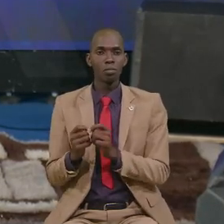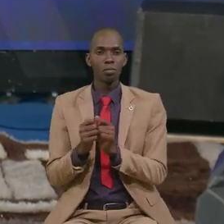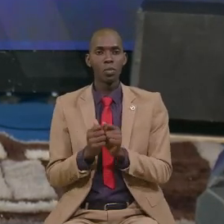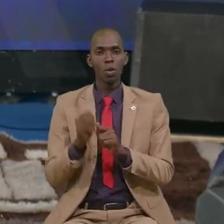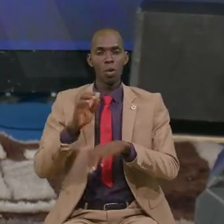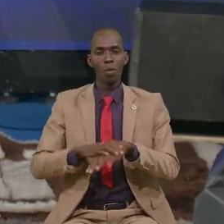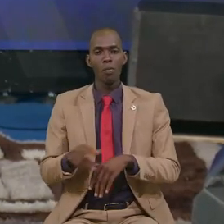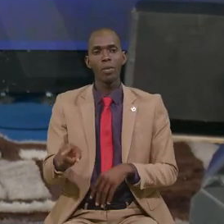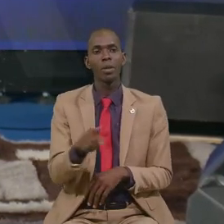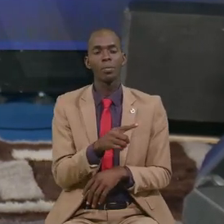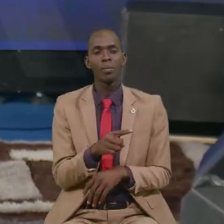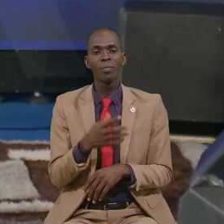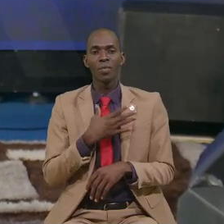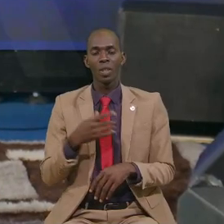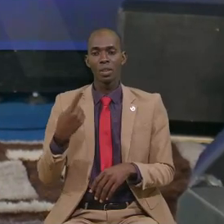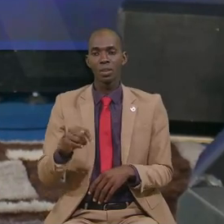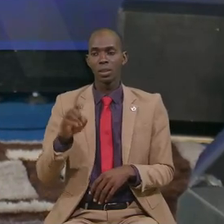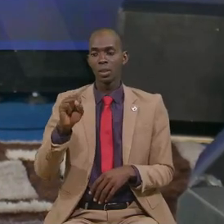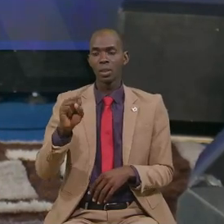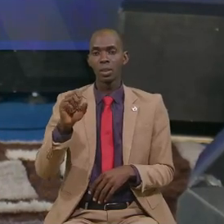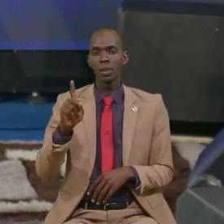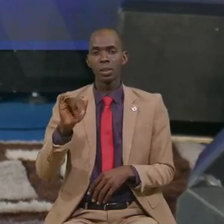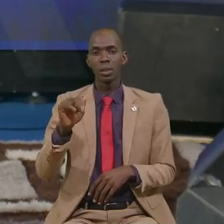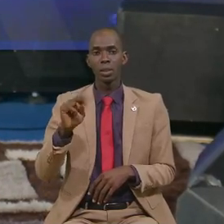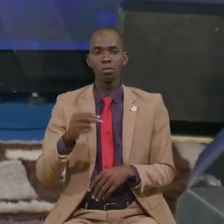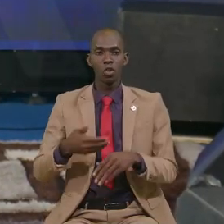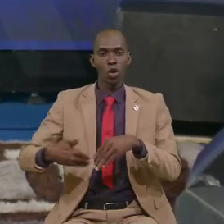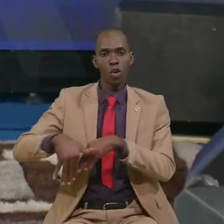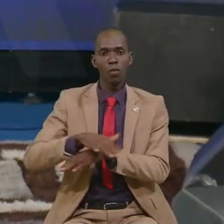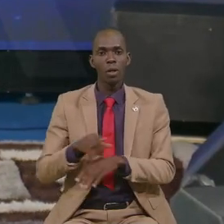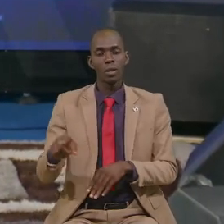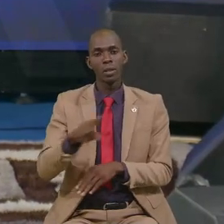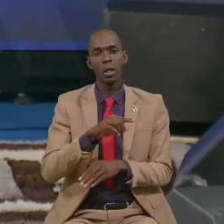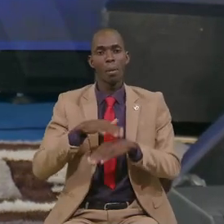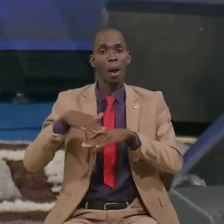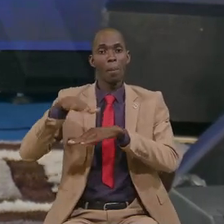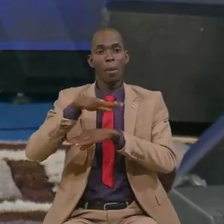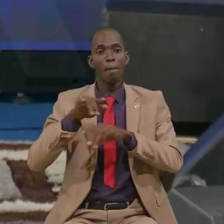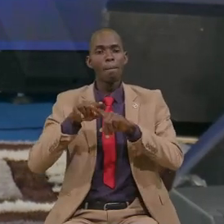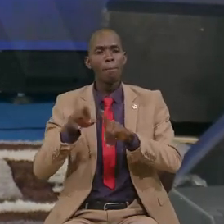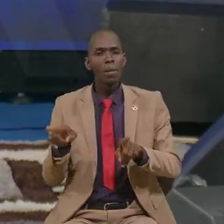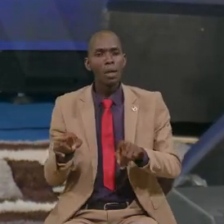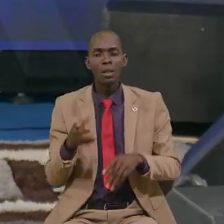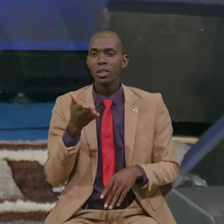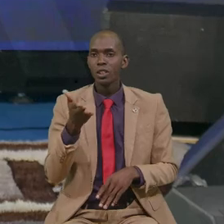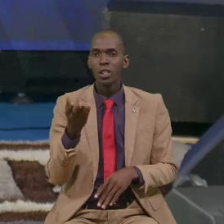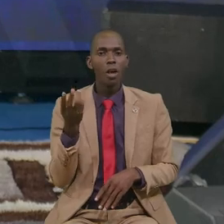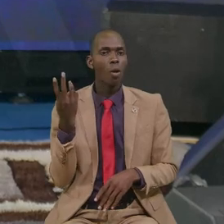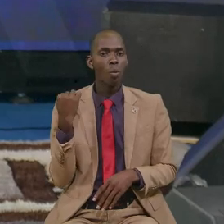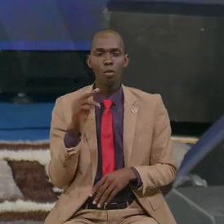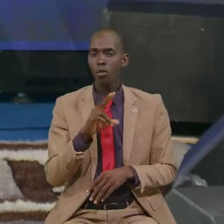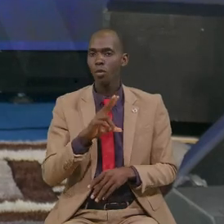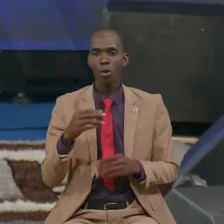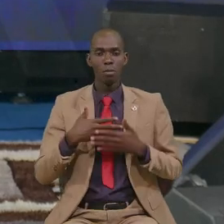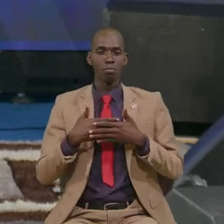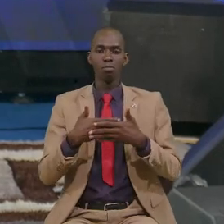them, and the skin covered them about, but there was no breath in